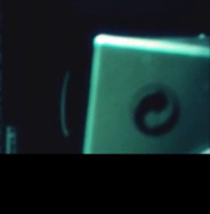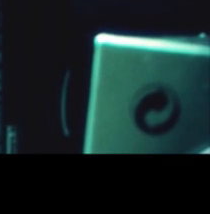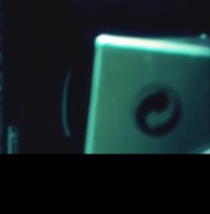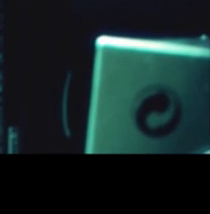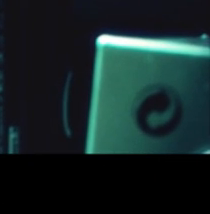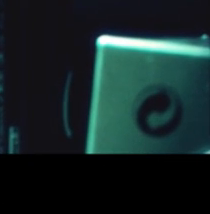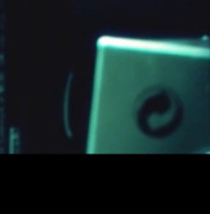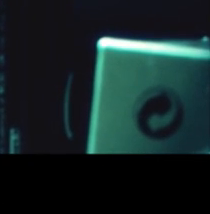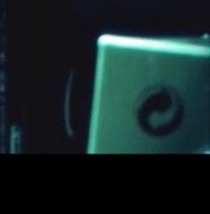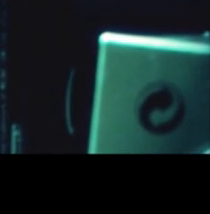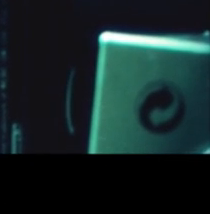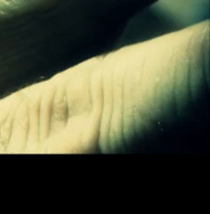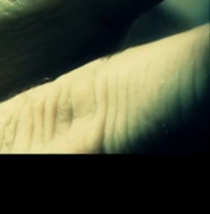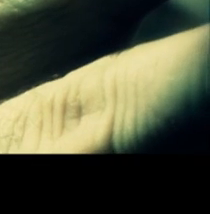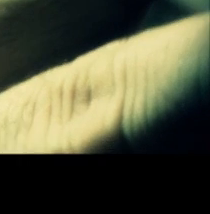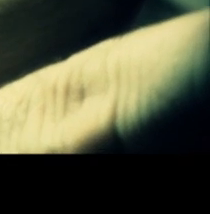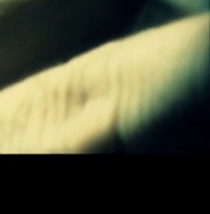serious problems.